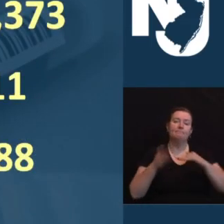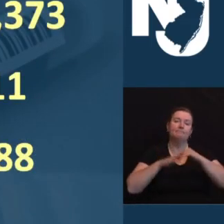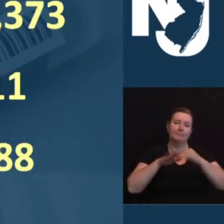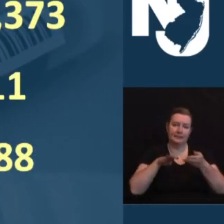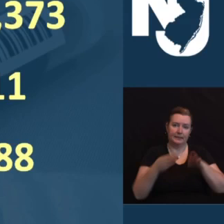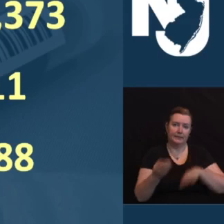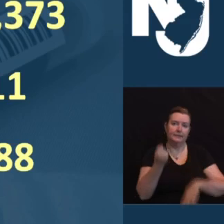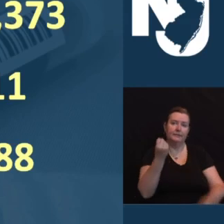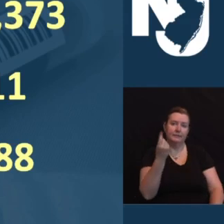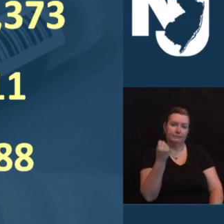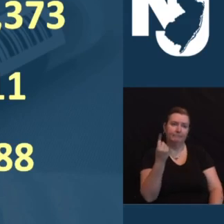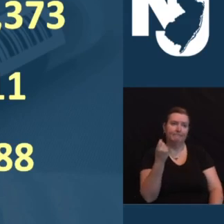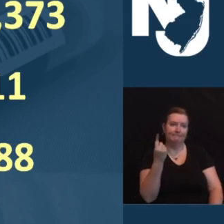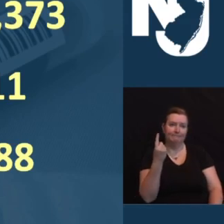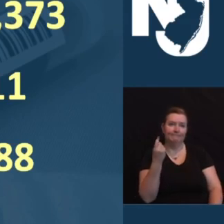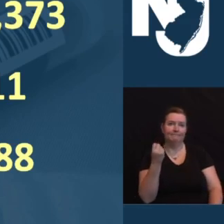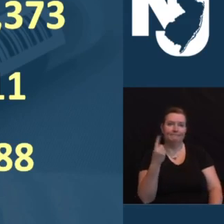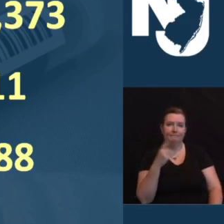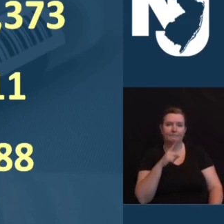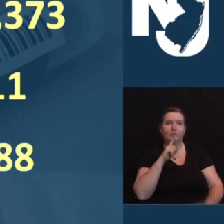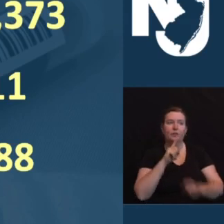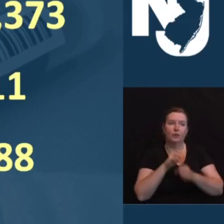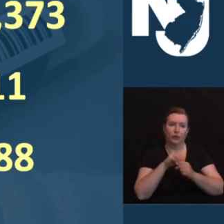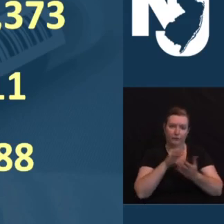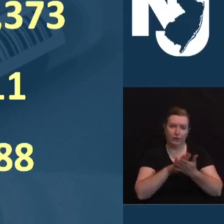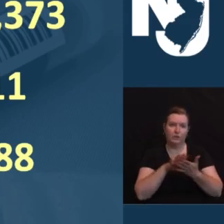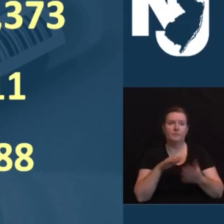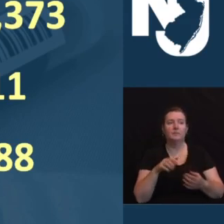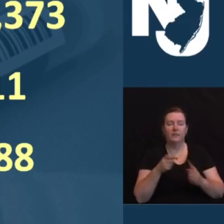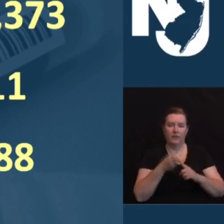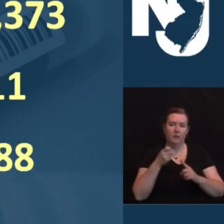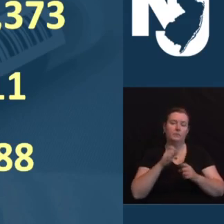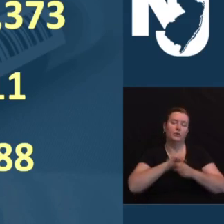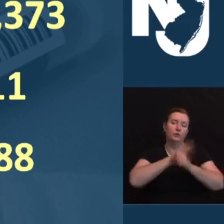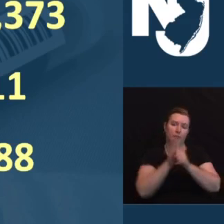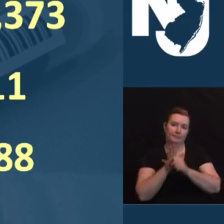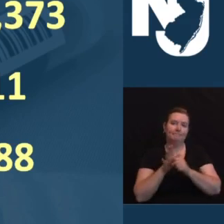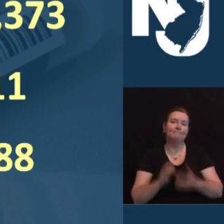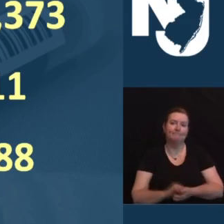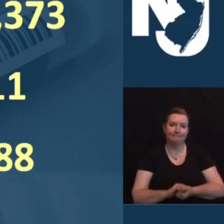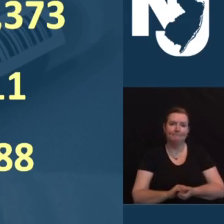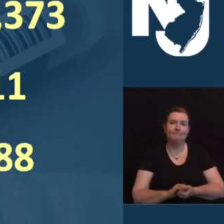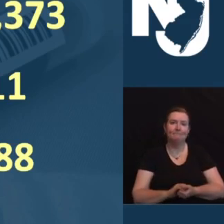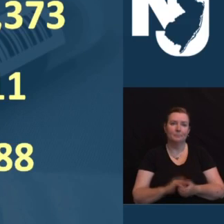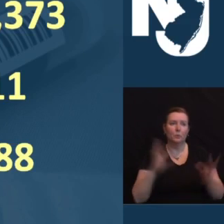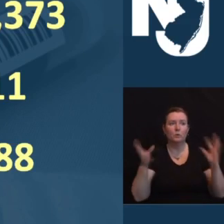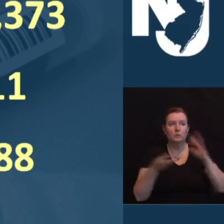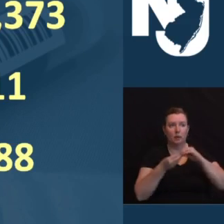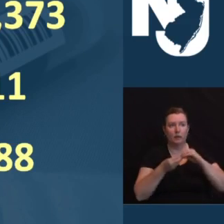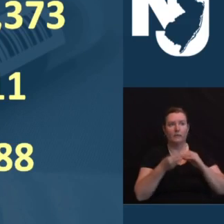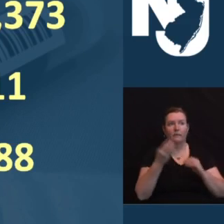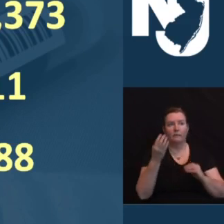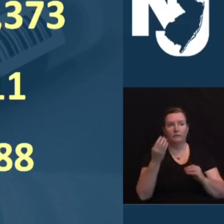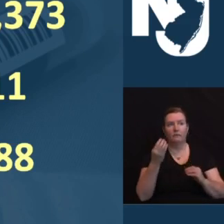losses of life confirmed to have been from COVID-19 complications. The total of confirmed deaths are now